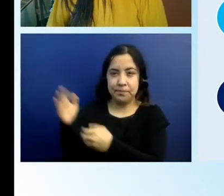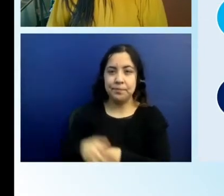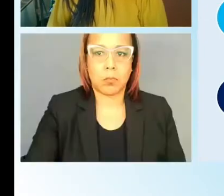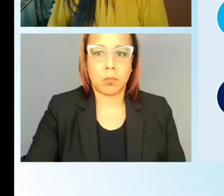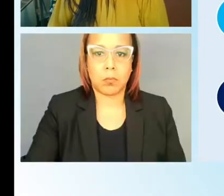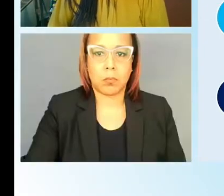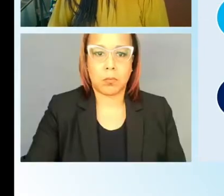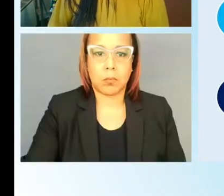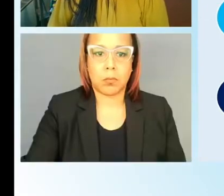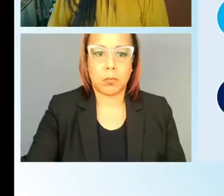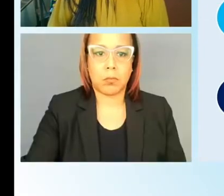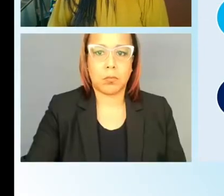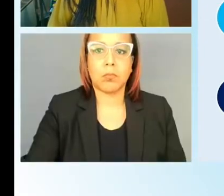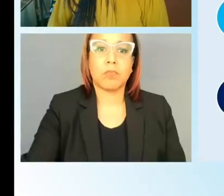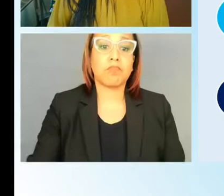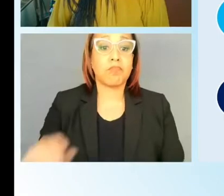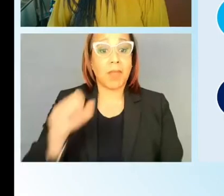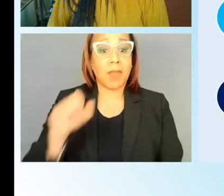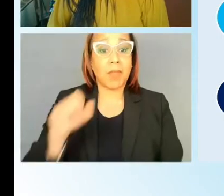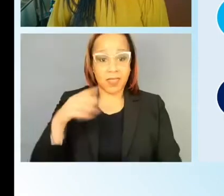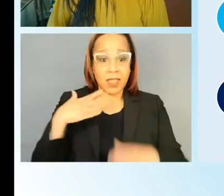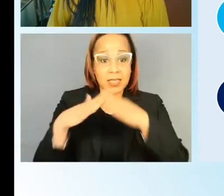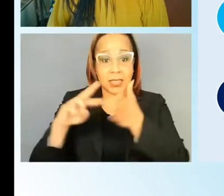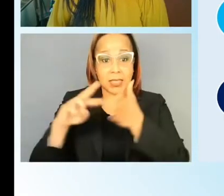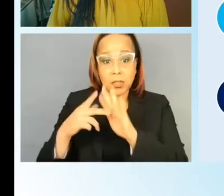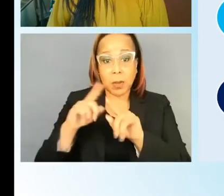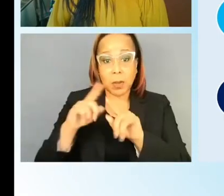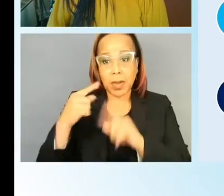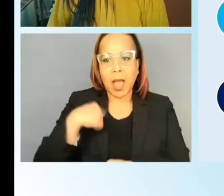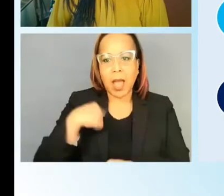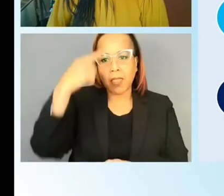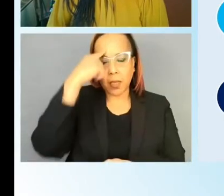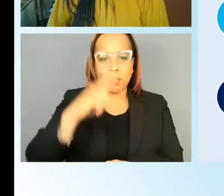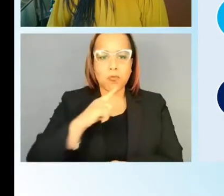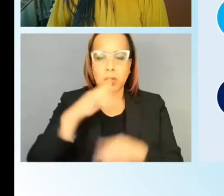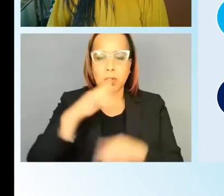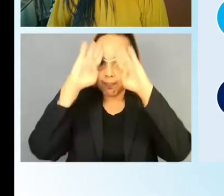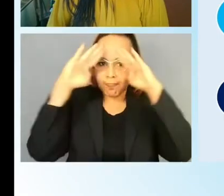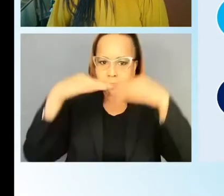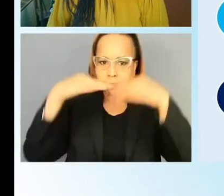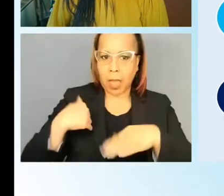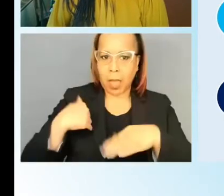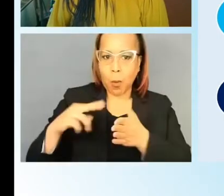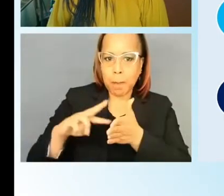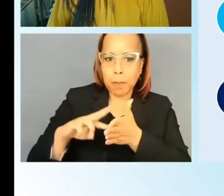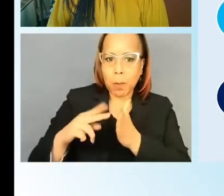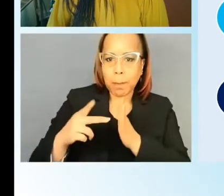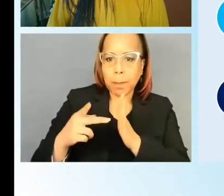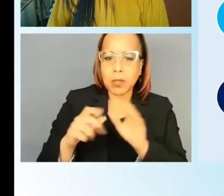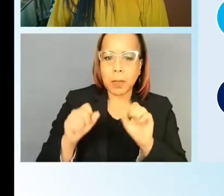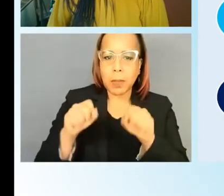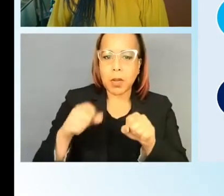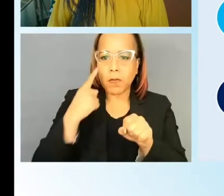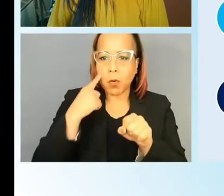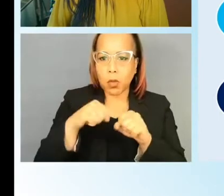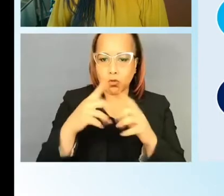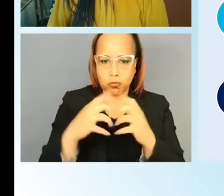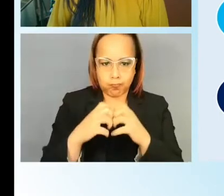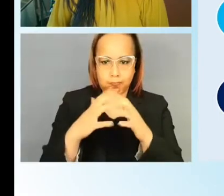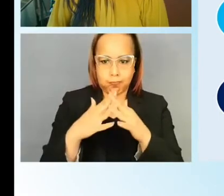going to be the city's definition. But I think leaning into our purpose, the ability for us to build that together is